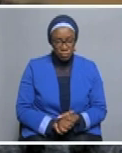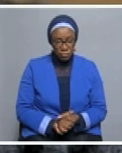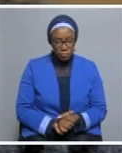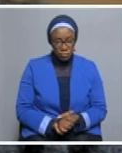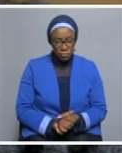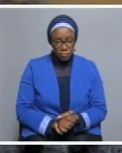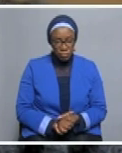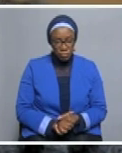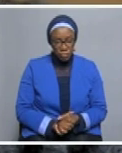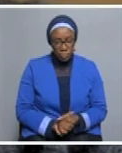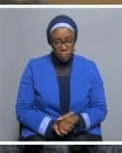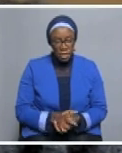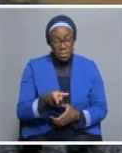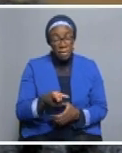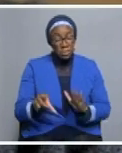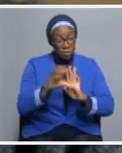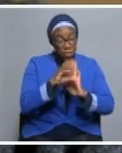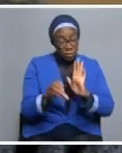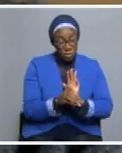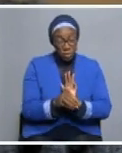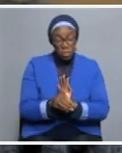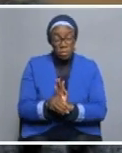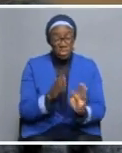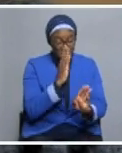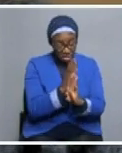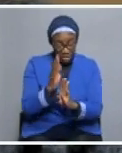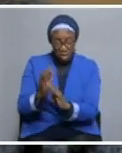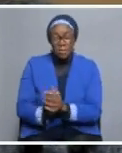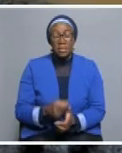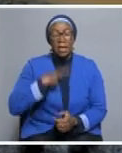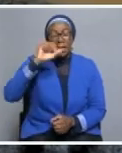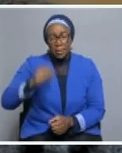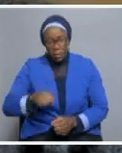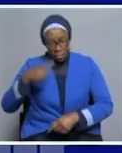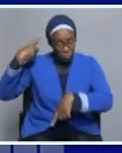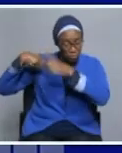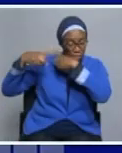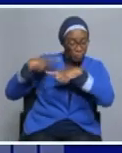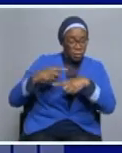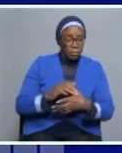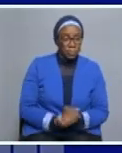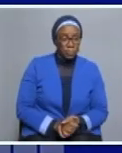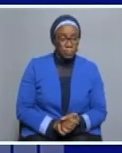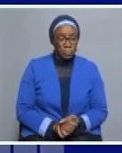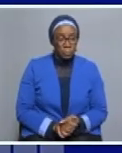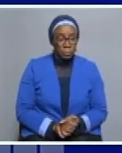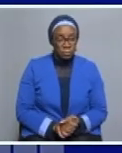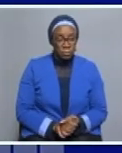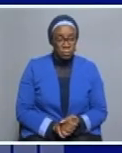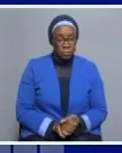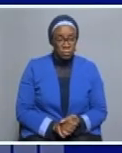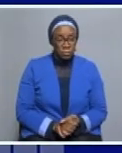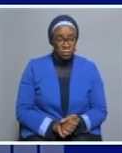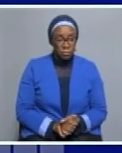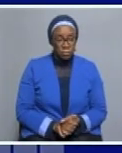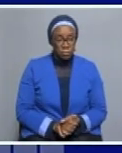that's a constitutional design question that I think we should reflect on. Mm-hmm. Now, Dr. Ndeunyema, maybe just